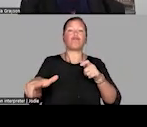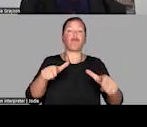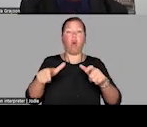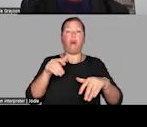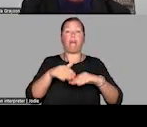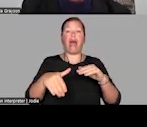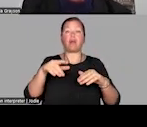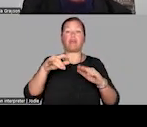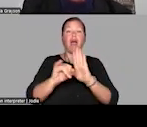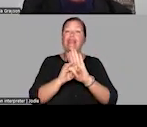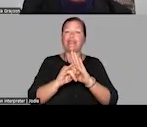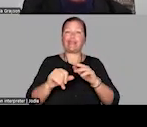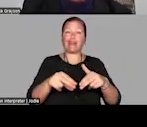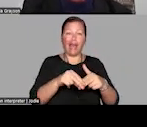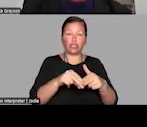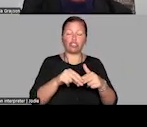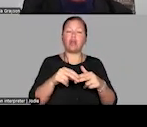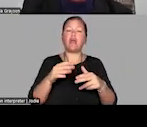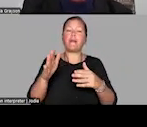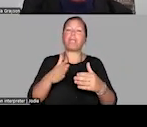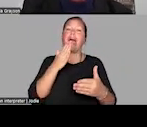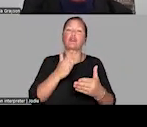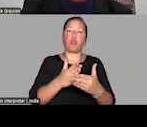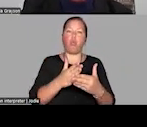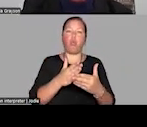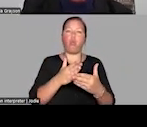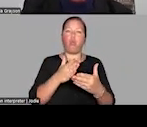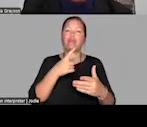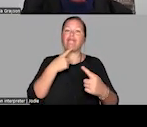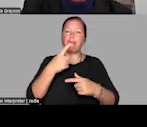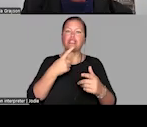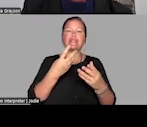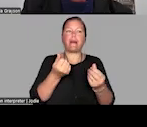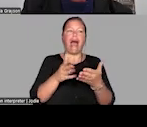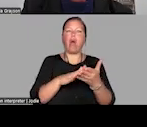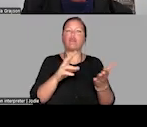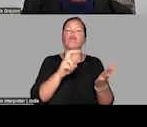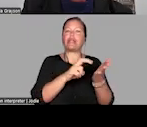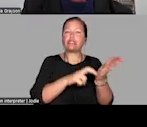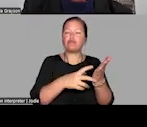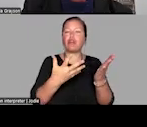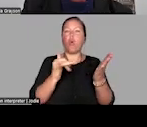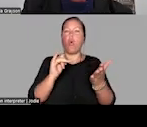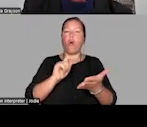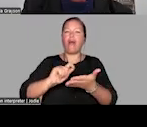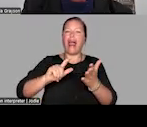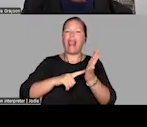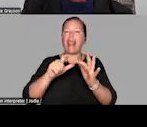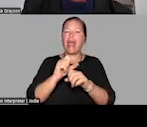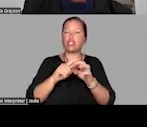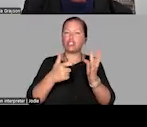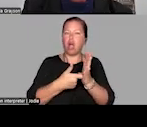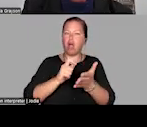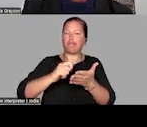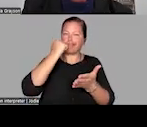identity and to make sure those information are registered in some registry, some ledger, there are proper